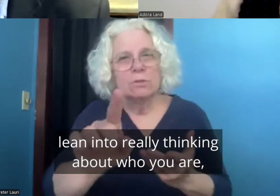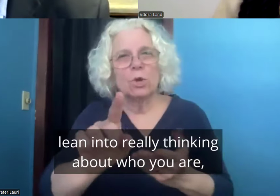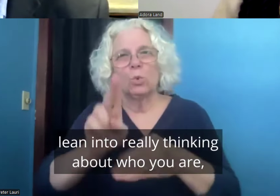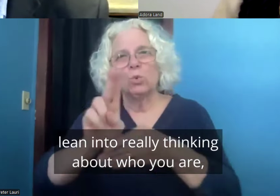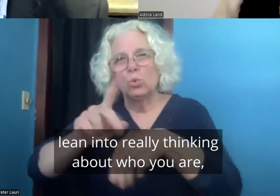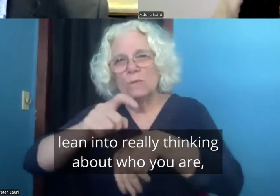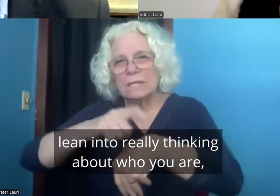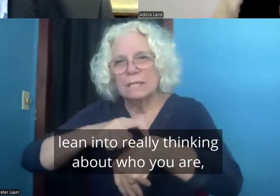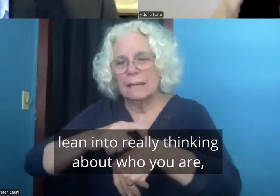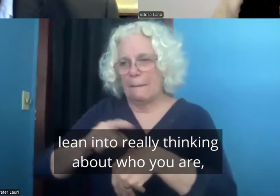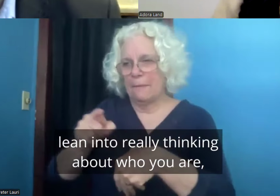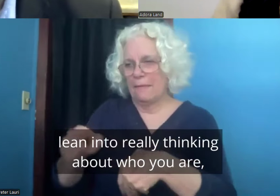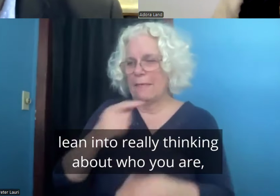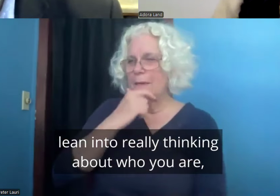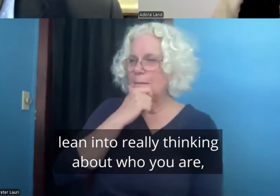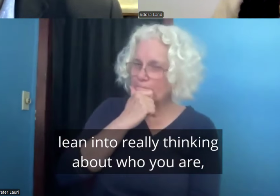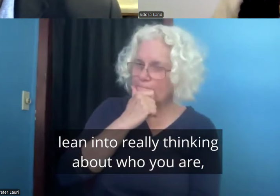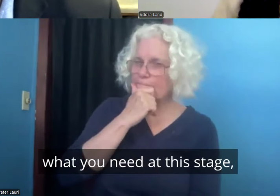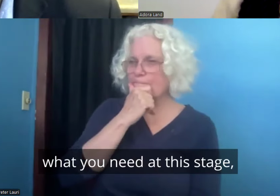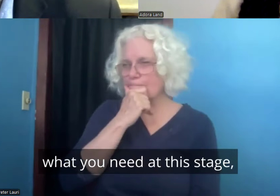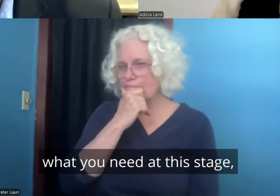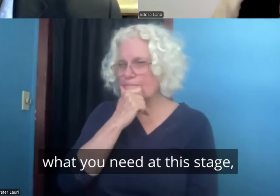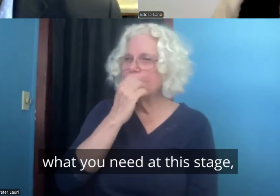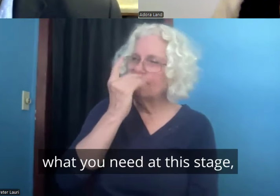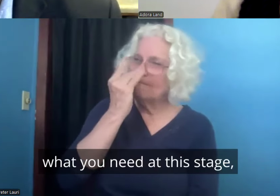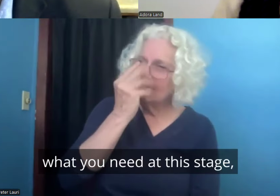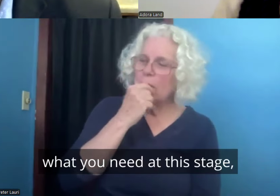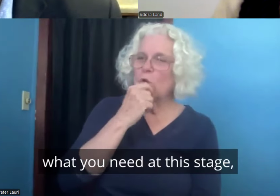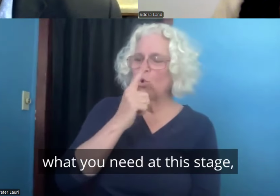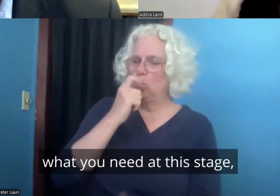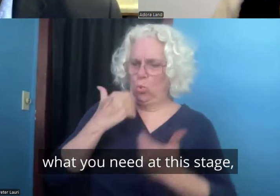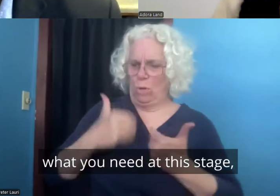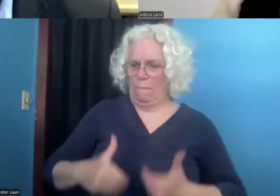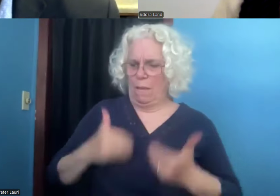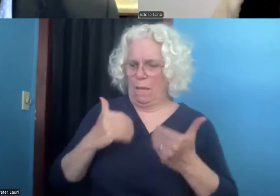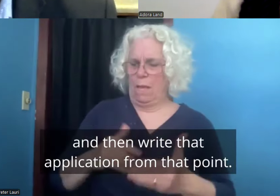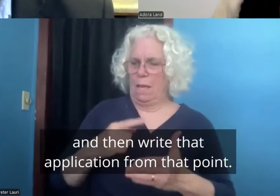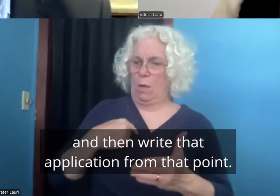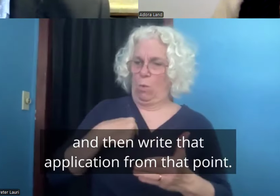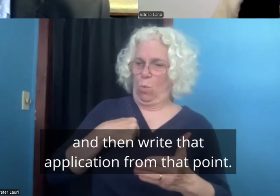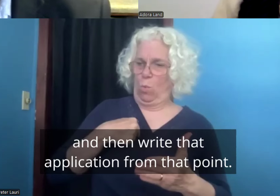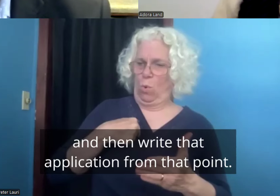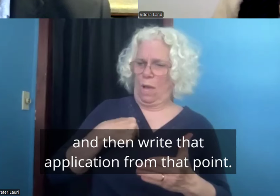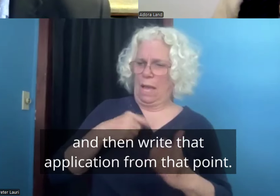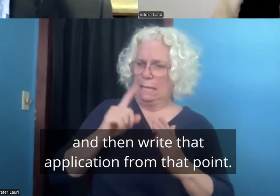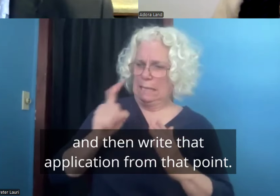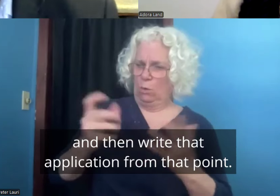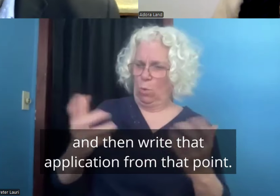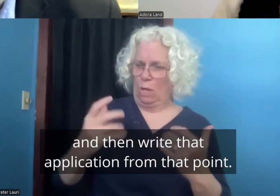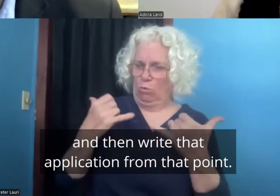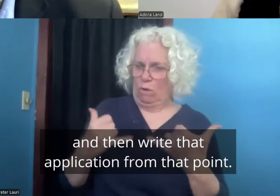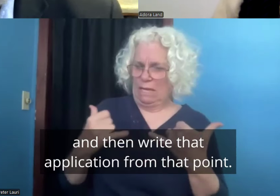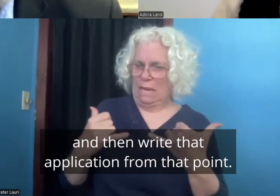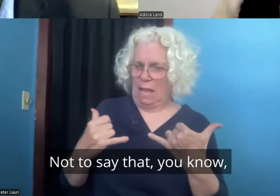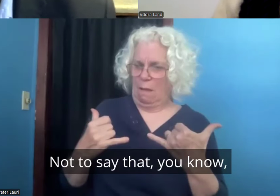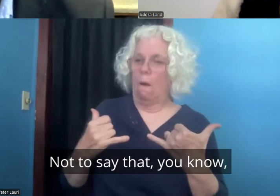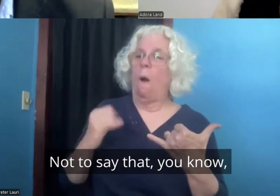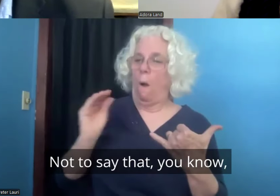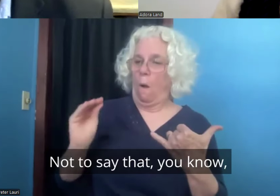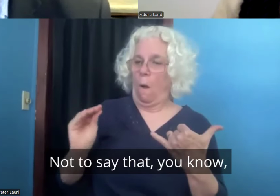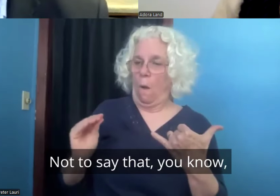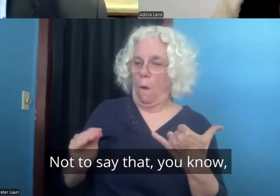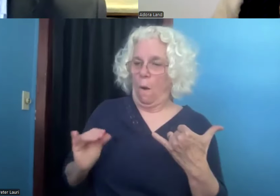lean into really thinking about who you are, what you need at this stage, and then write that application from that point. Not